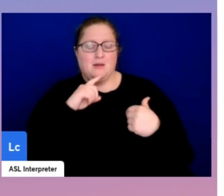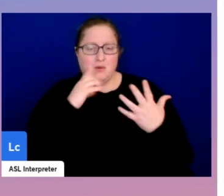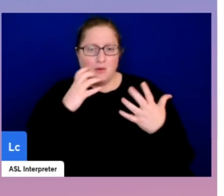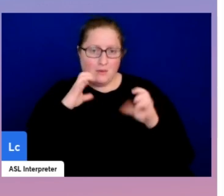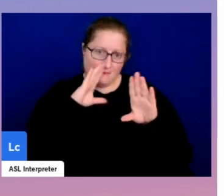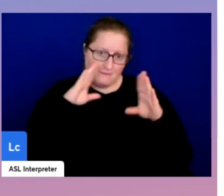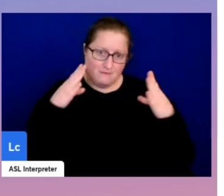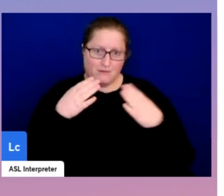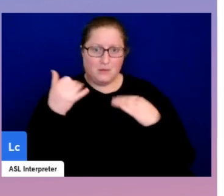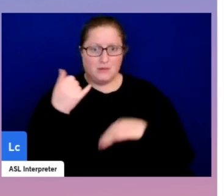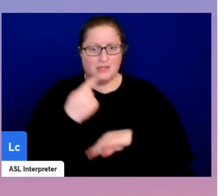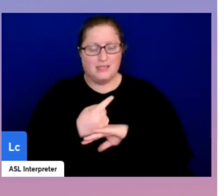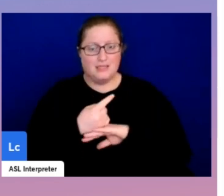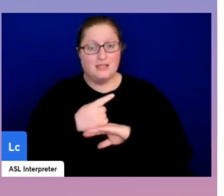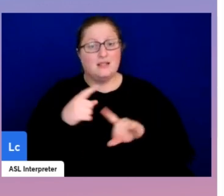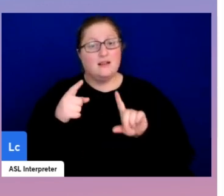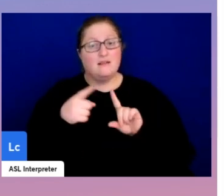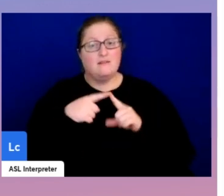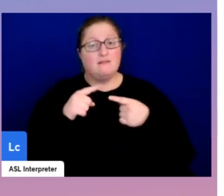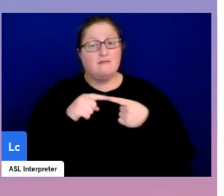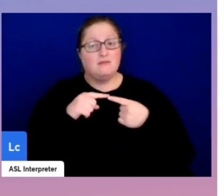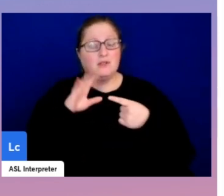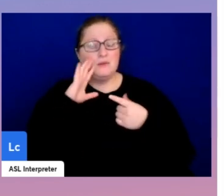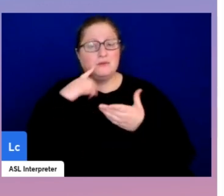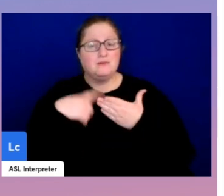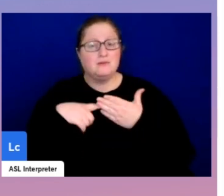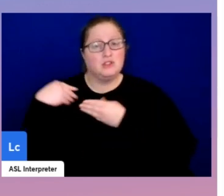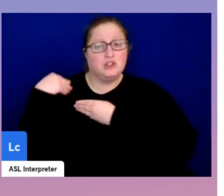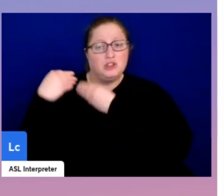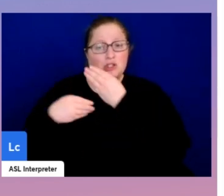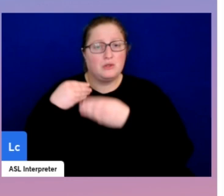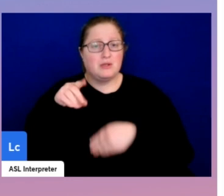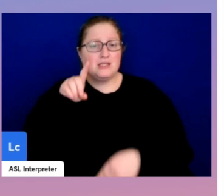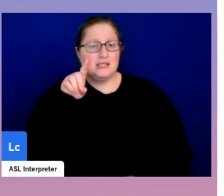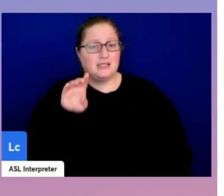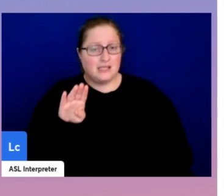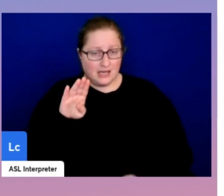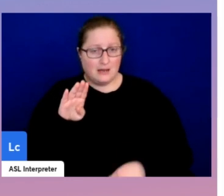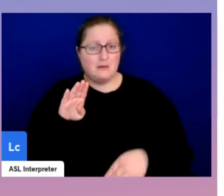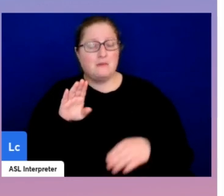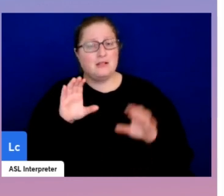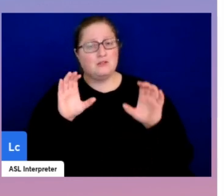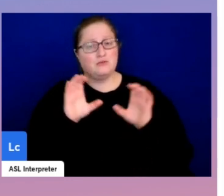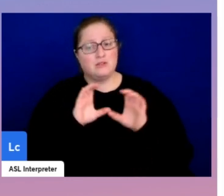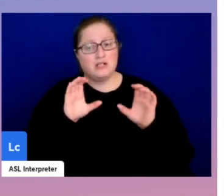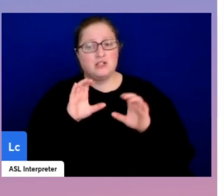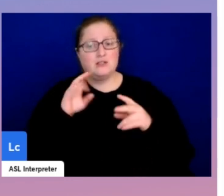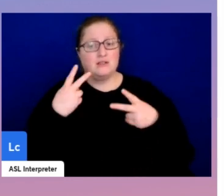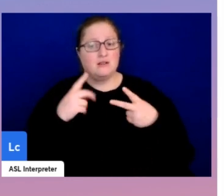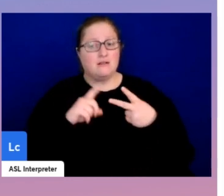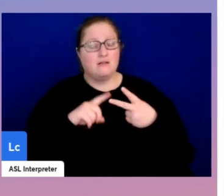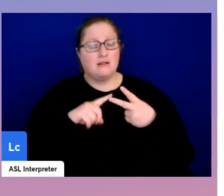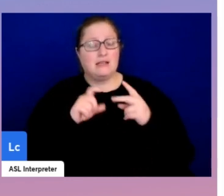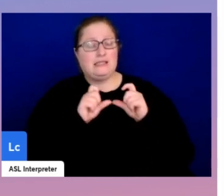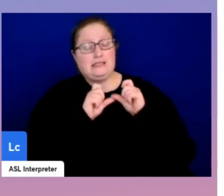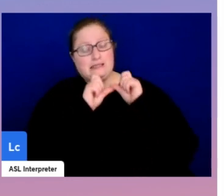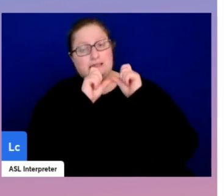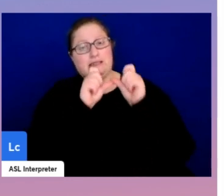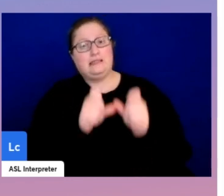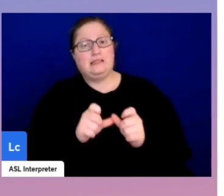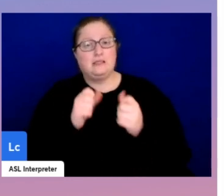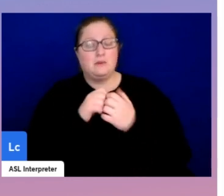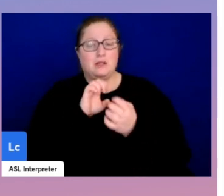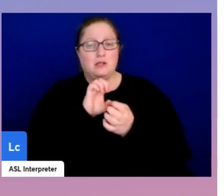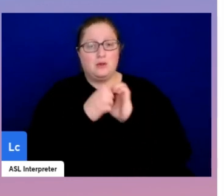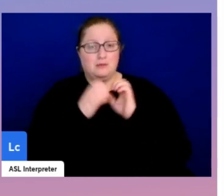talk. The first one is going to talk about generation of database credentials, and the second one is going to focus on consistency in encrypting